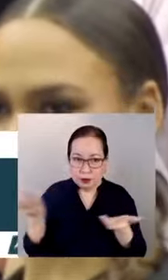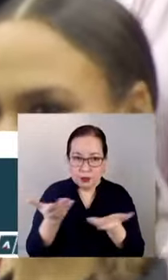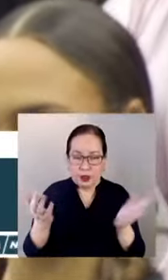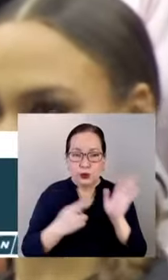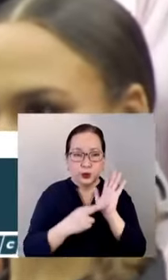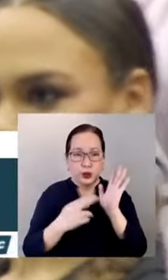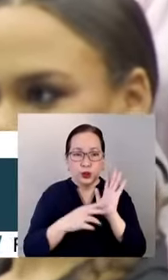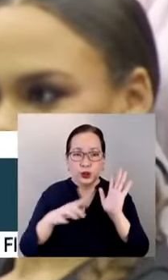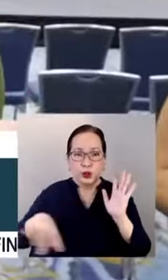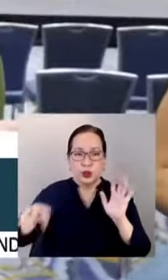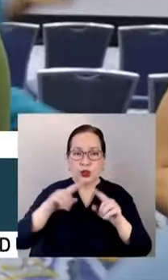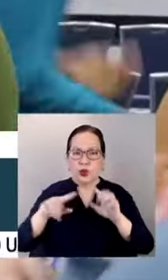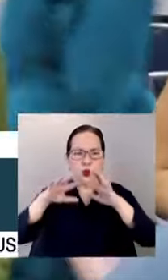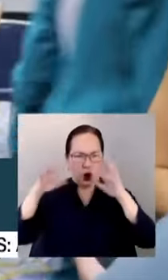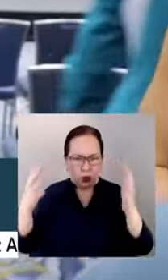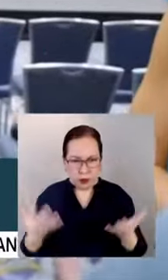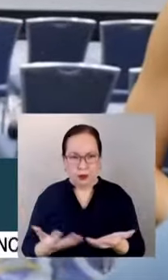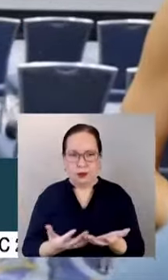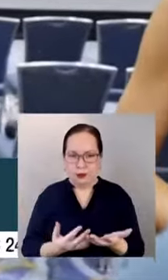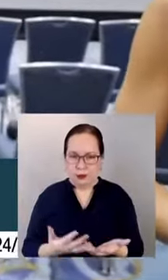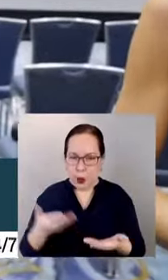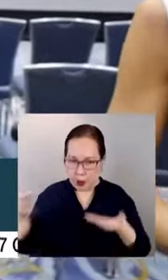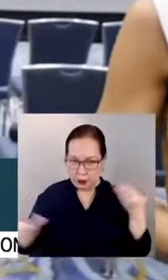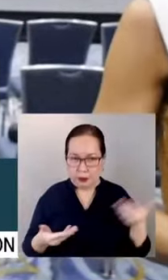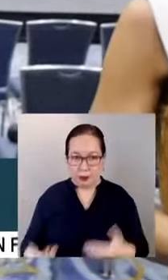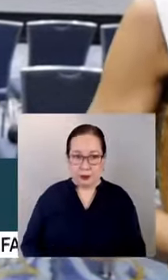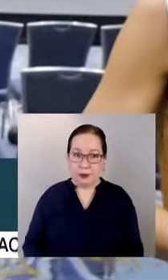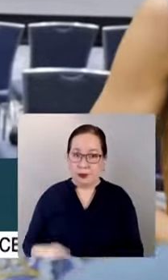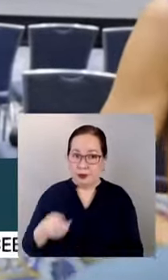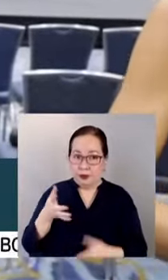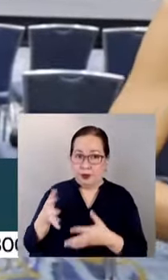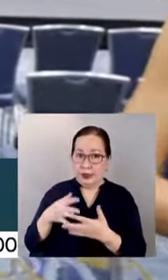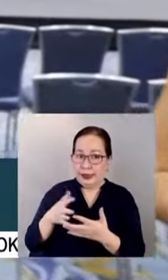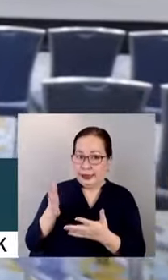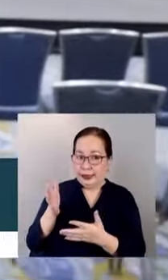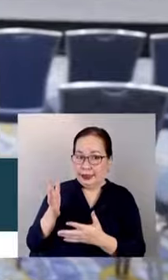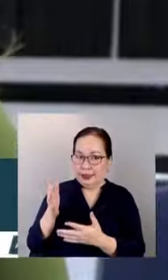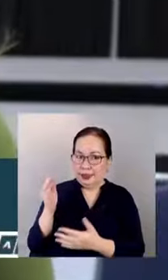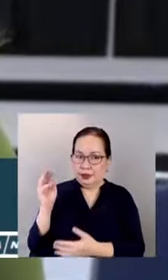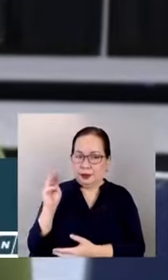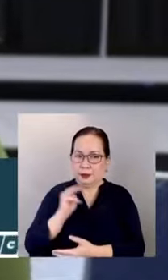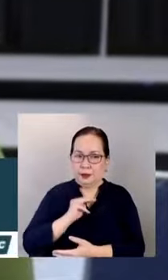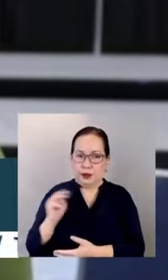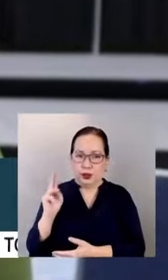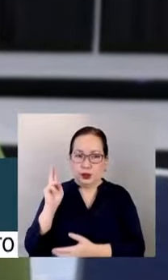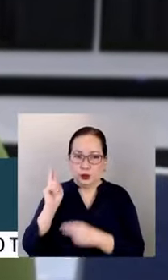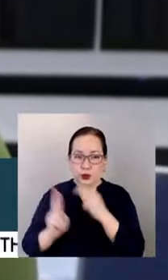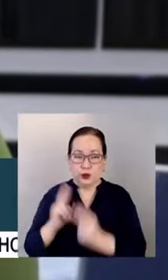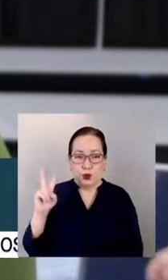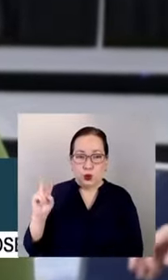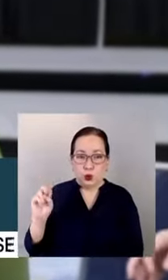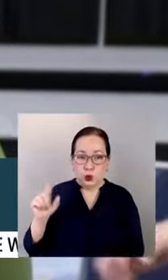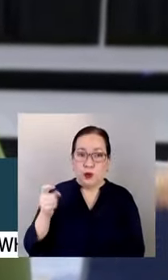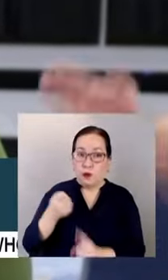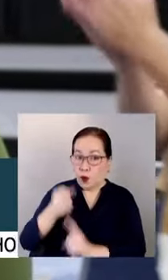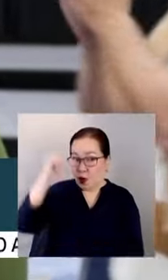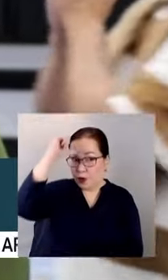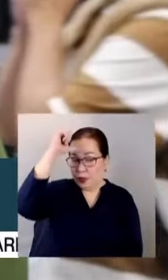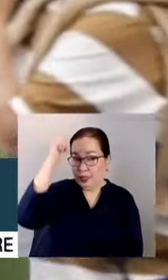the globe. In her last few days as Miss Universe 2021, reigning queen from India, Arna